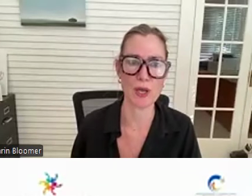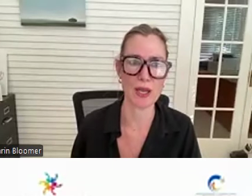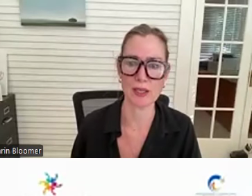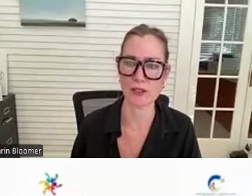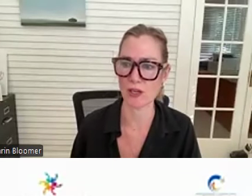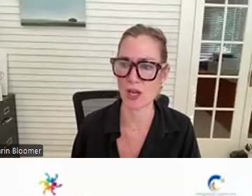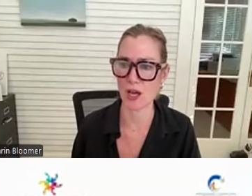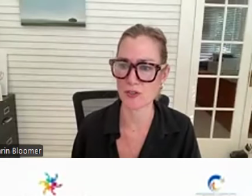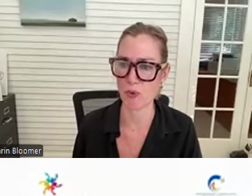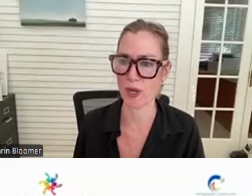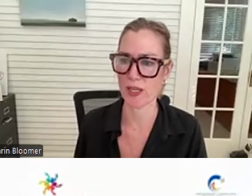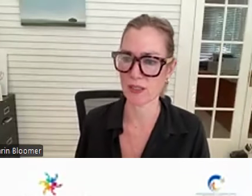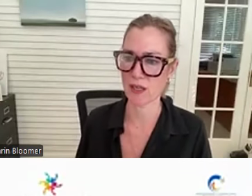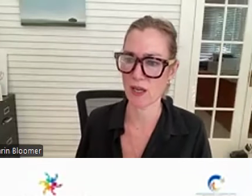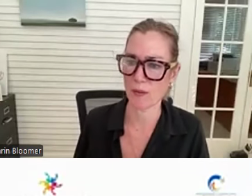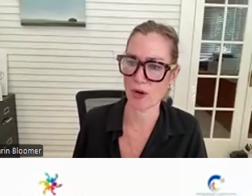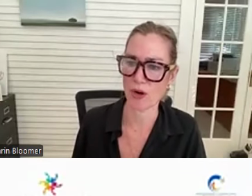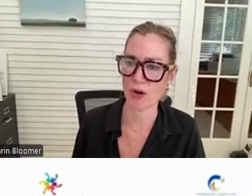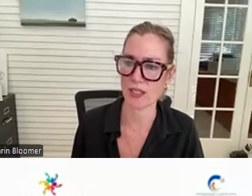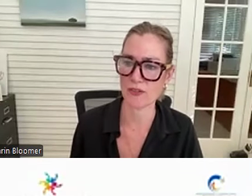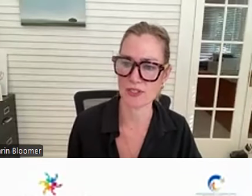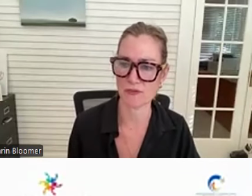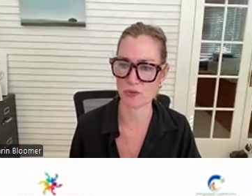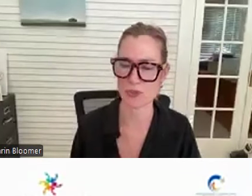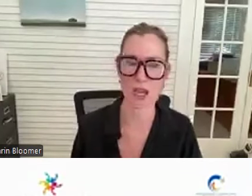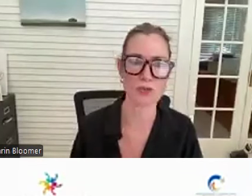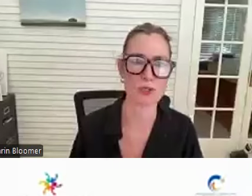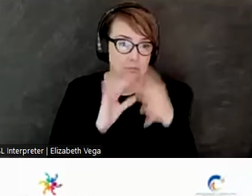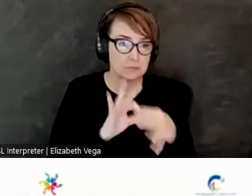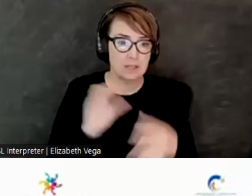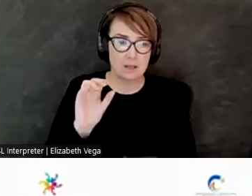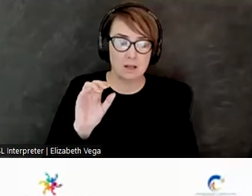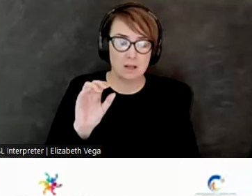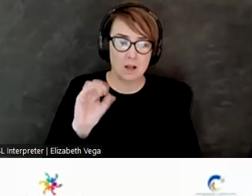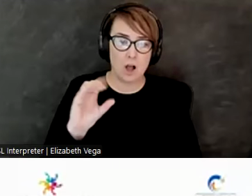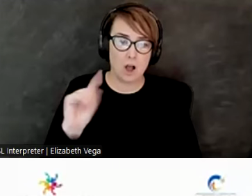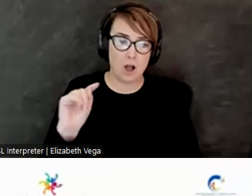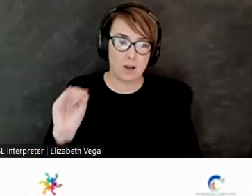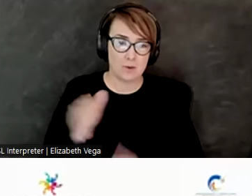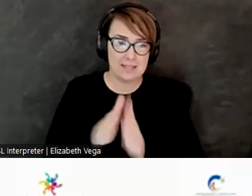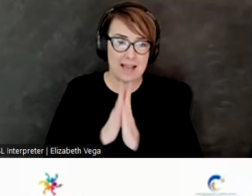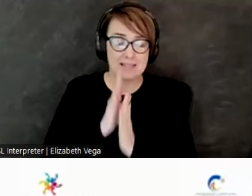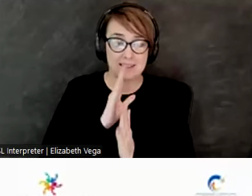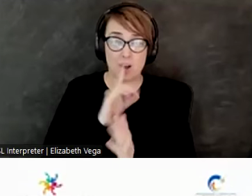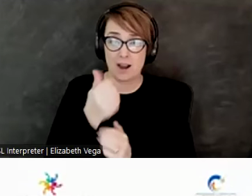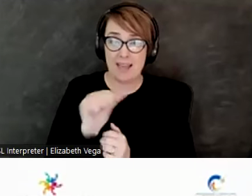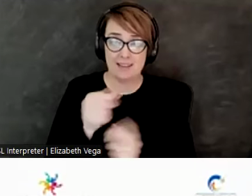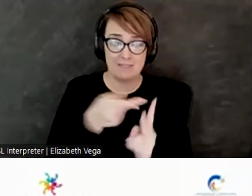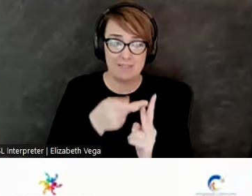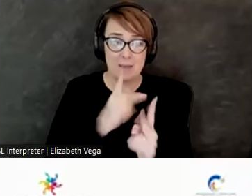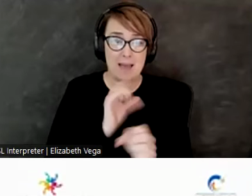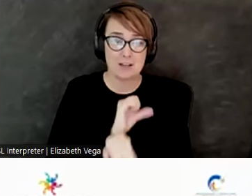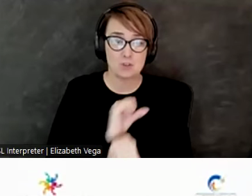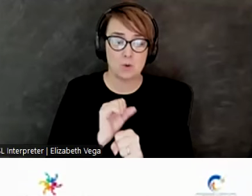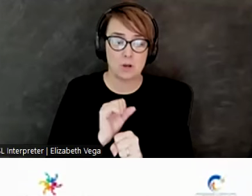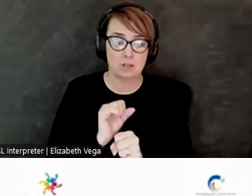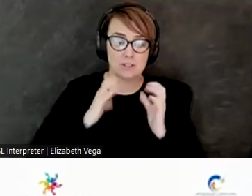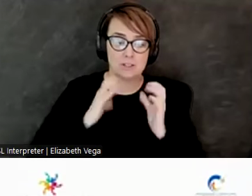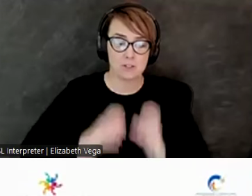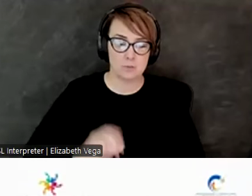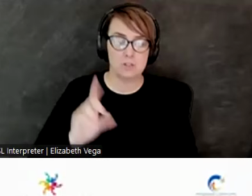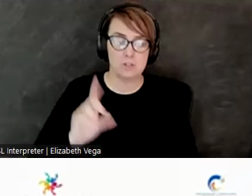two. And to Otto's point, are any of these individuals actual consumers? Darlene, you want to go ahead? I would withdraw my name